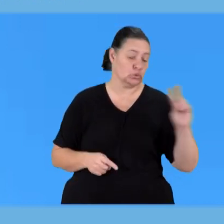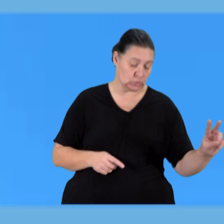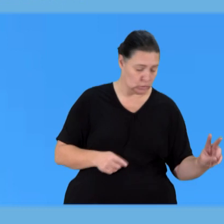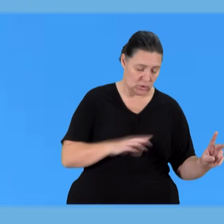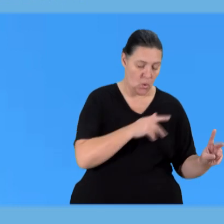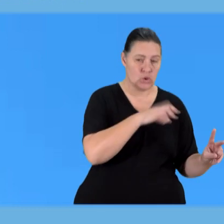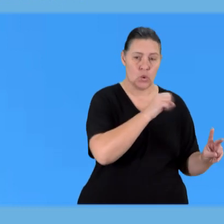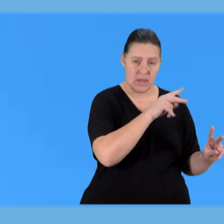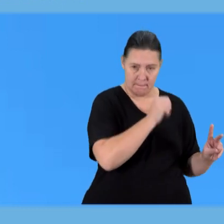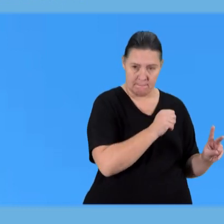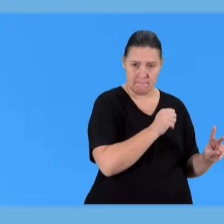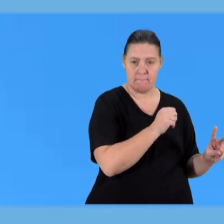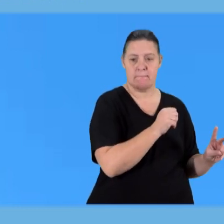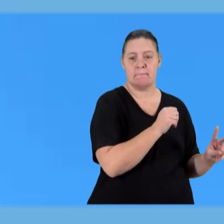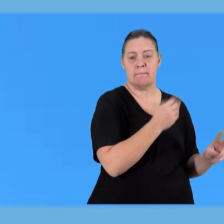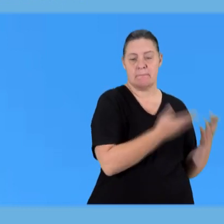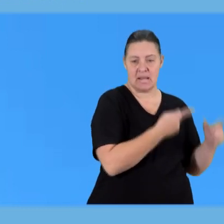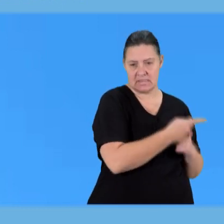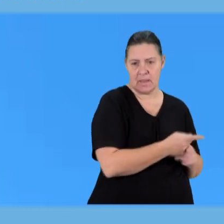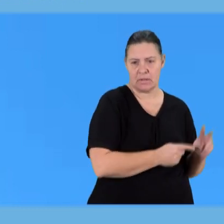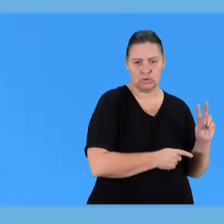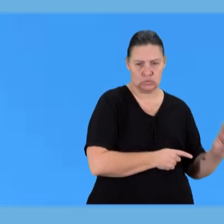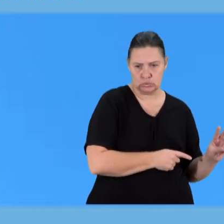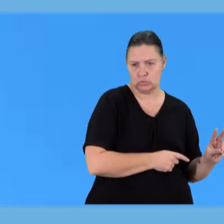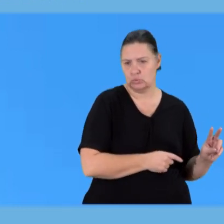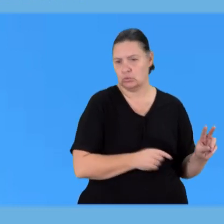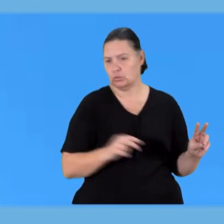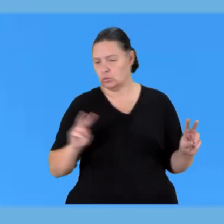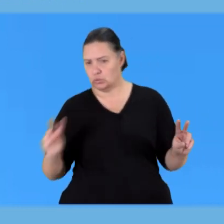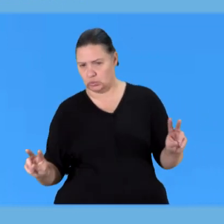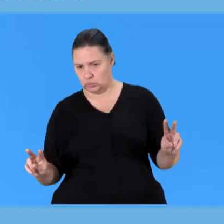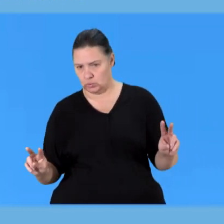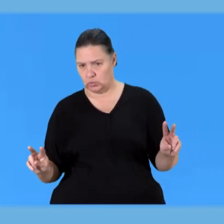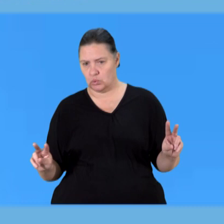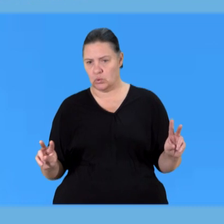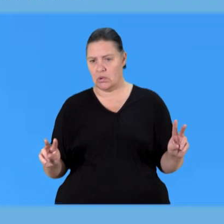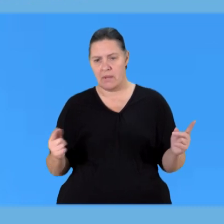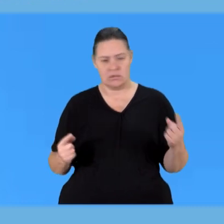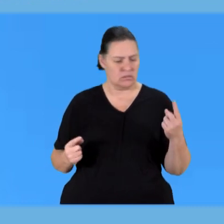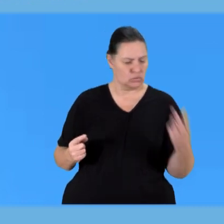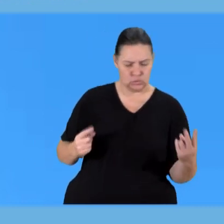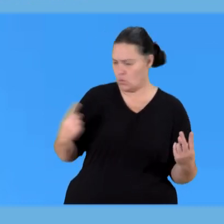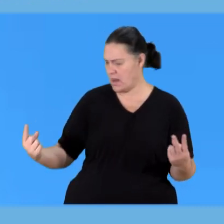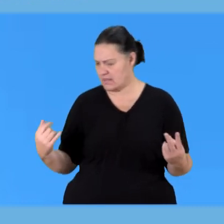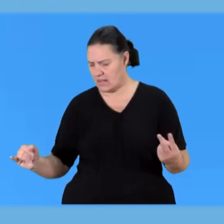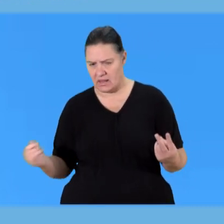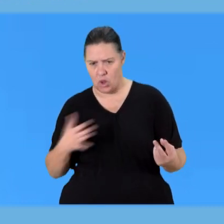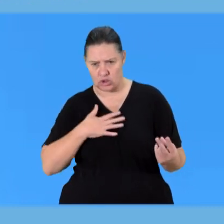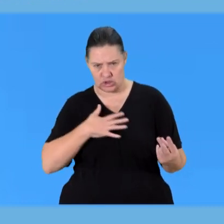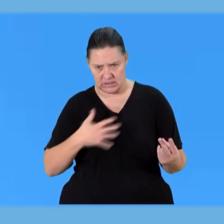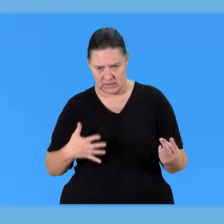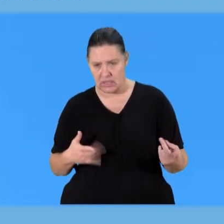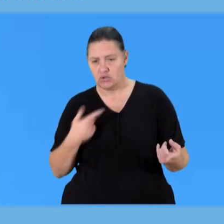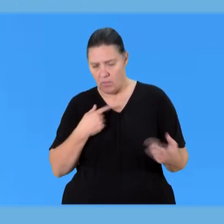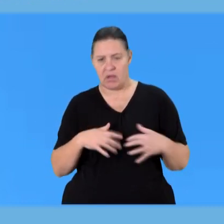and the oxygen is now not balanced. So there's still 1 and 2 on either side. So if I put another 2 there, so that